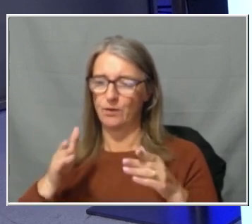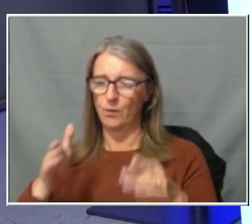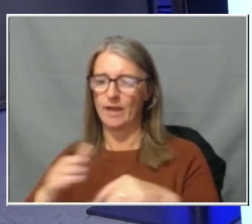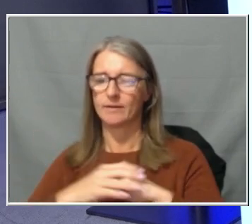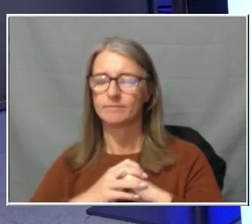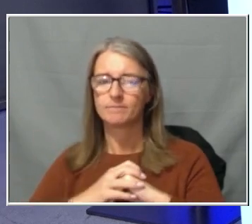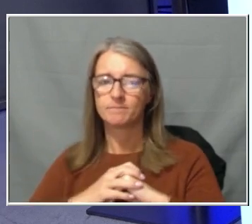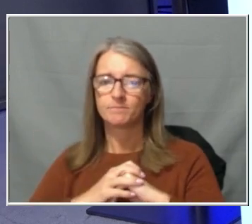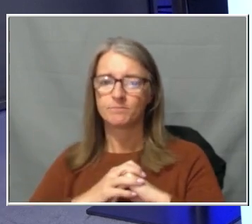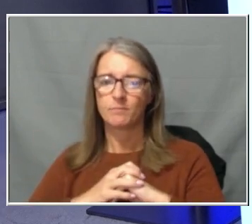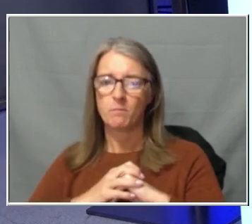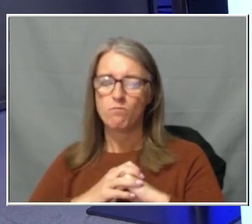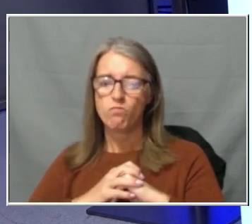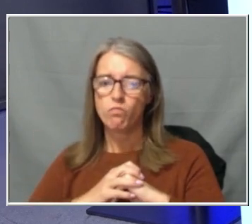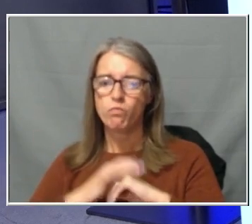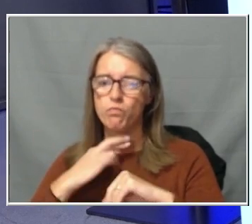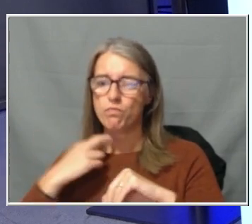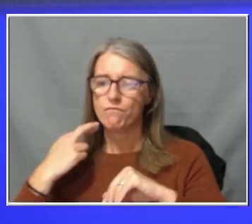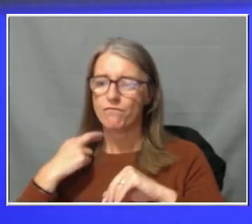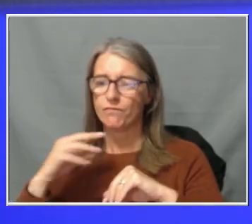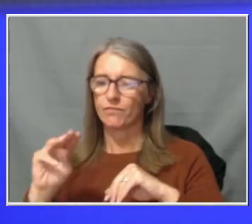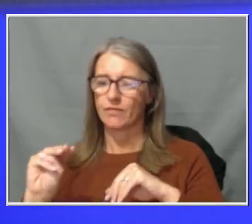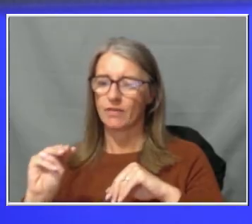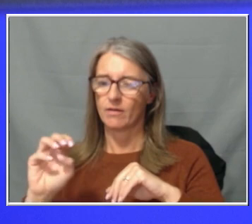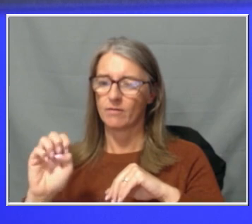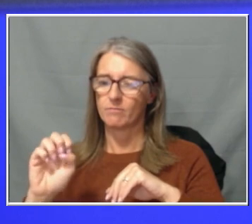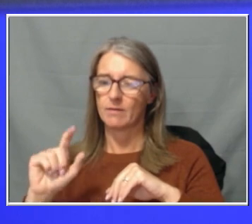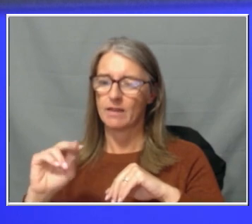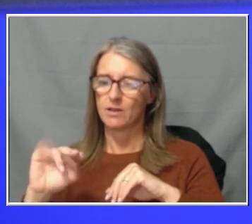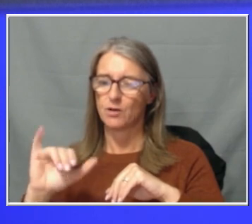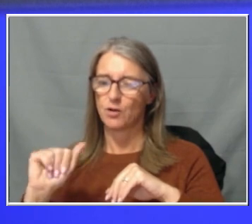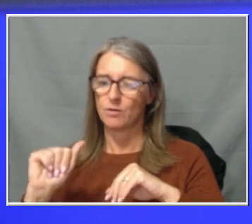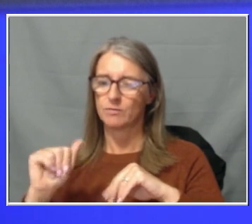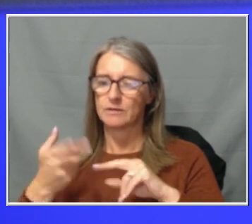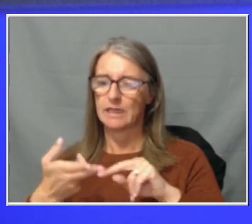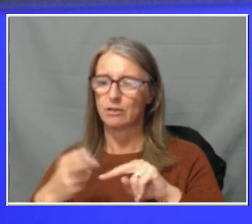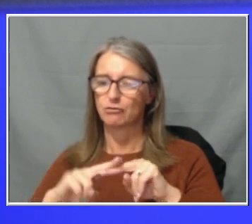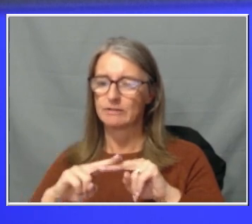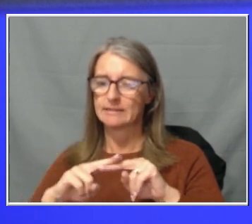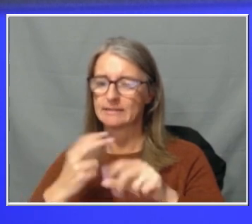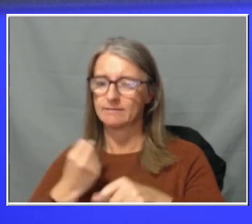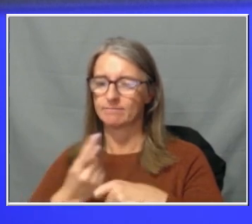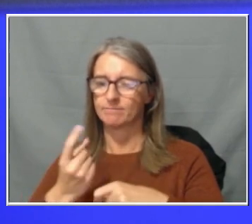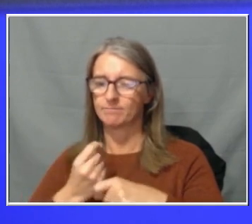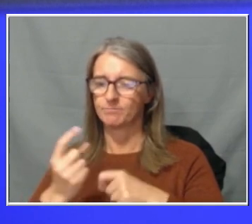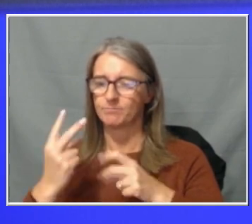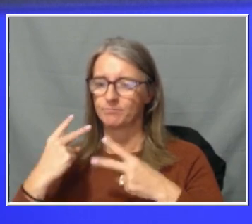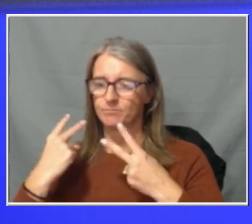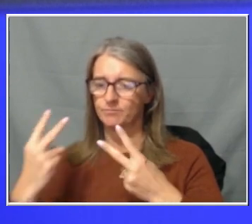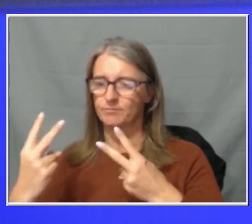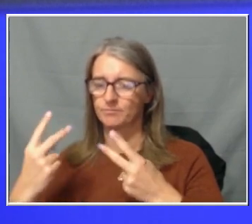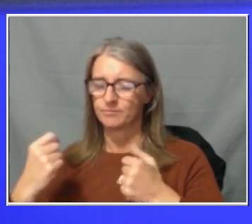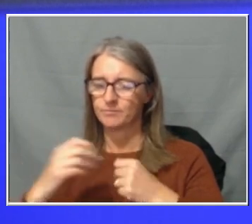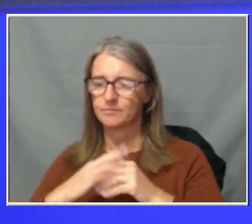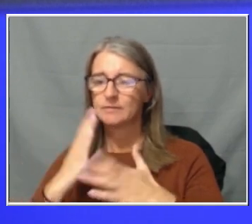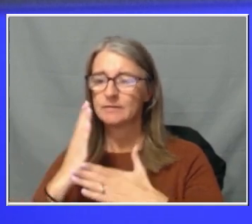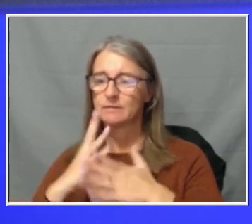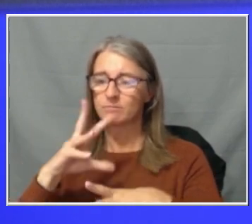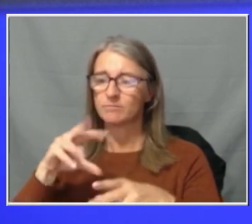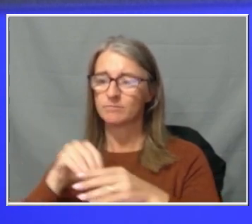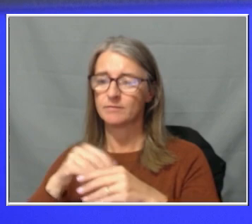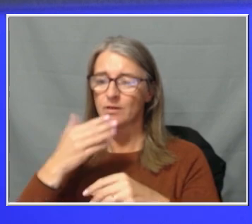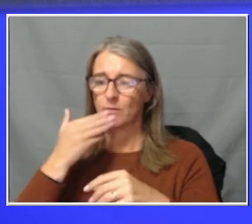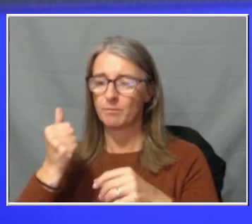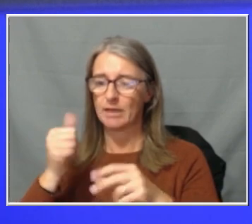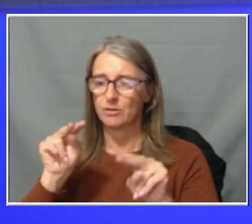know, so the risk of melanoma has gone up every year since we've been tracking it. Some of that has to do with better